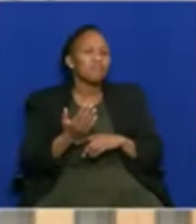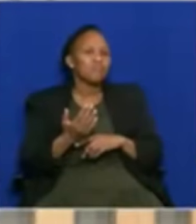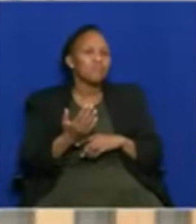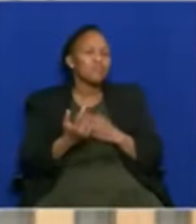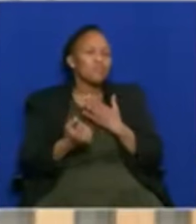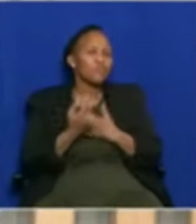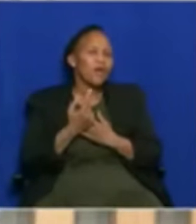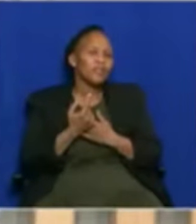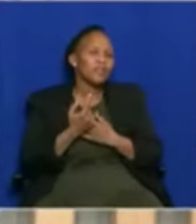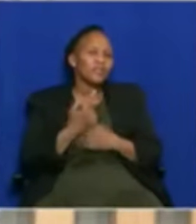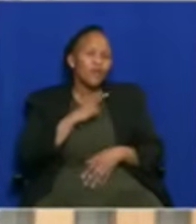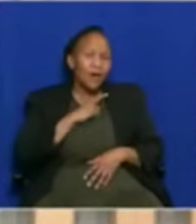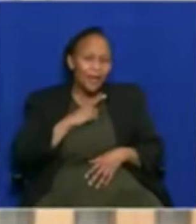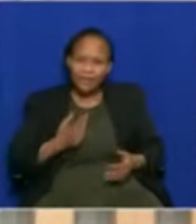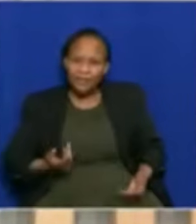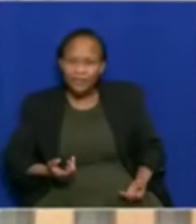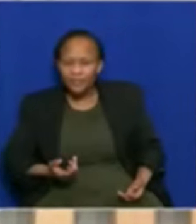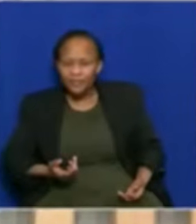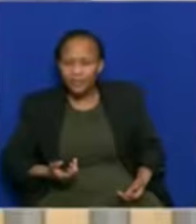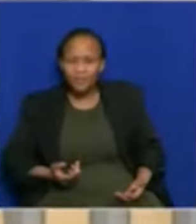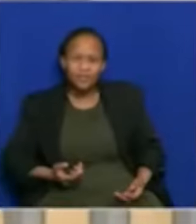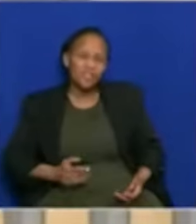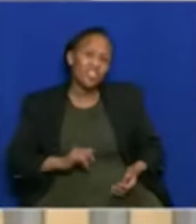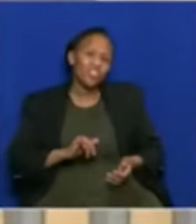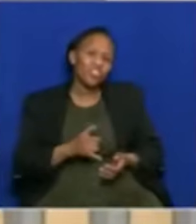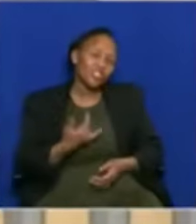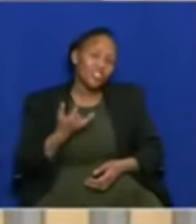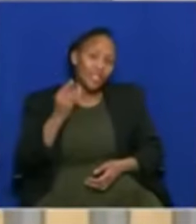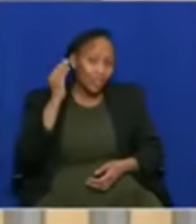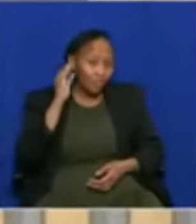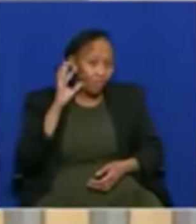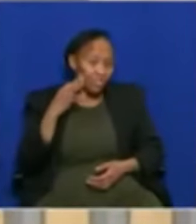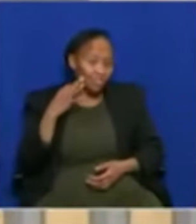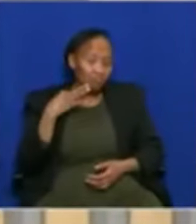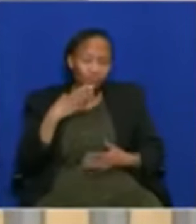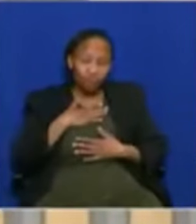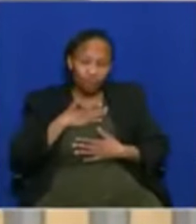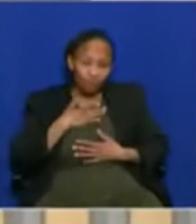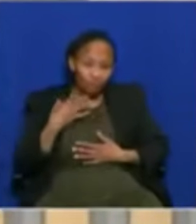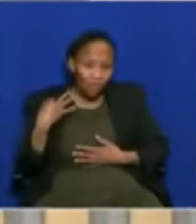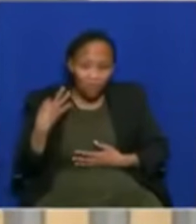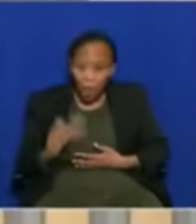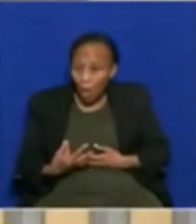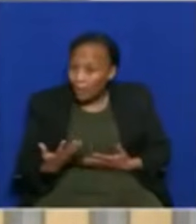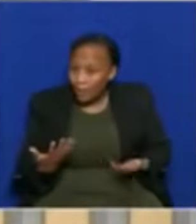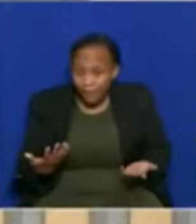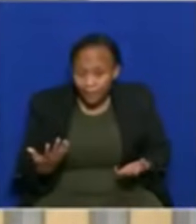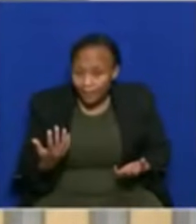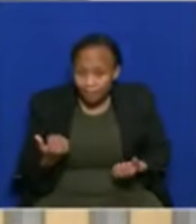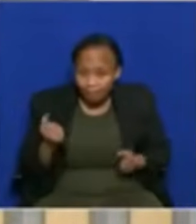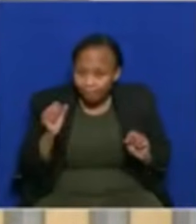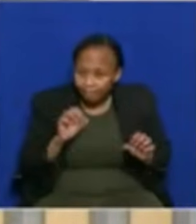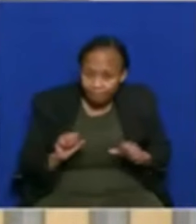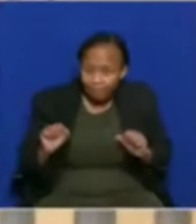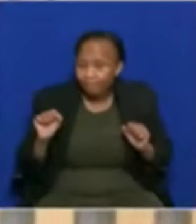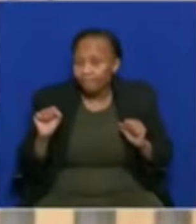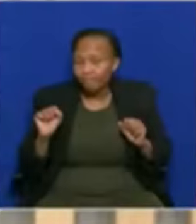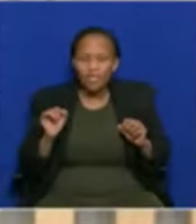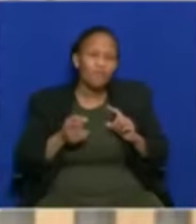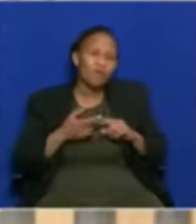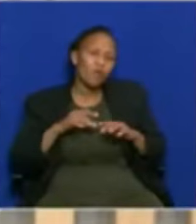just volunteer the information? It was a flow. Okay. It came in the flow. All right. So yes. We realize here